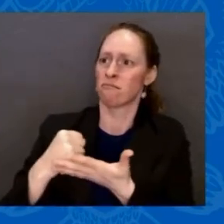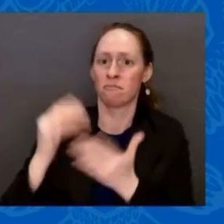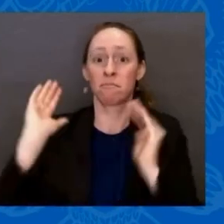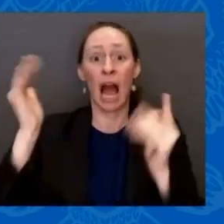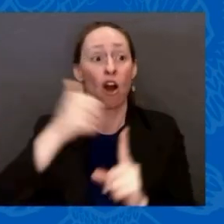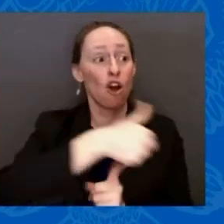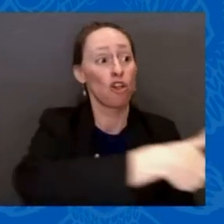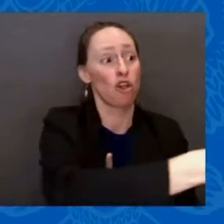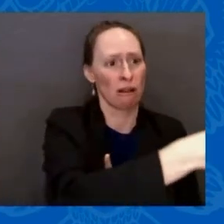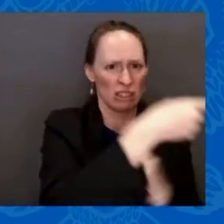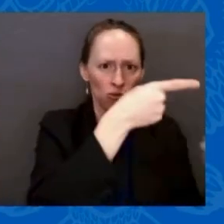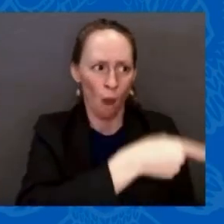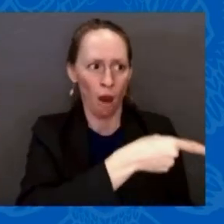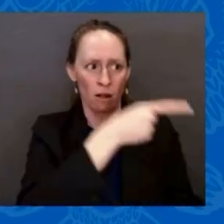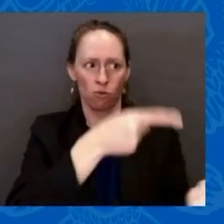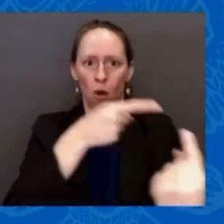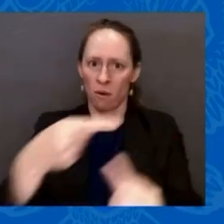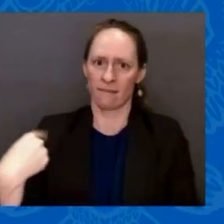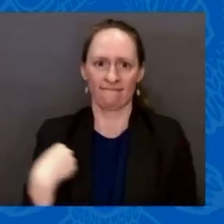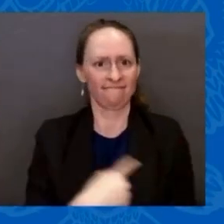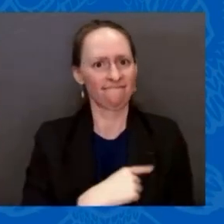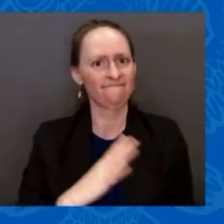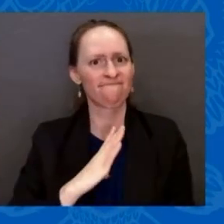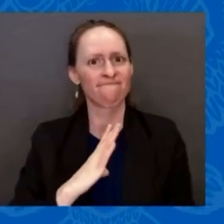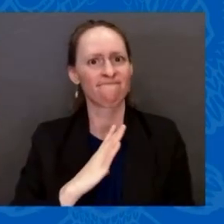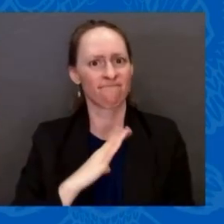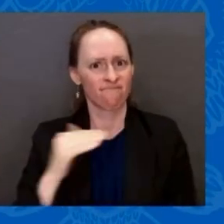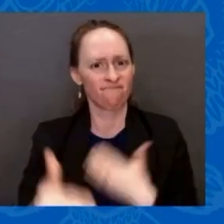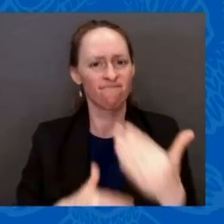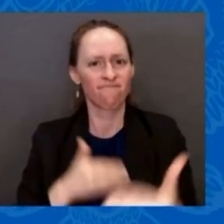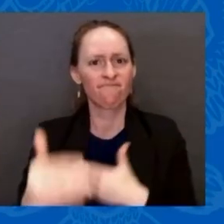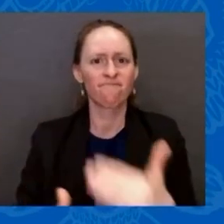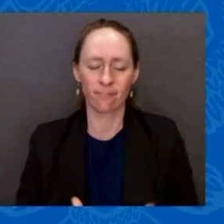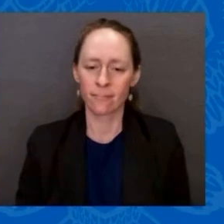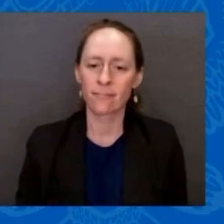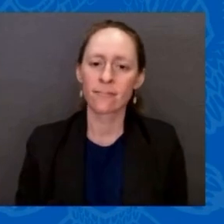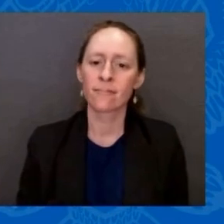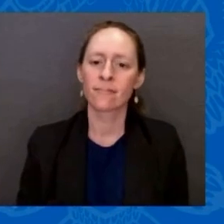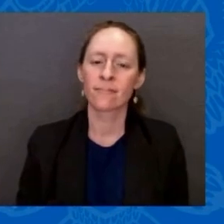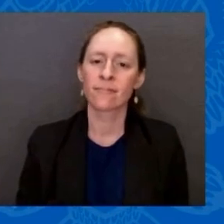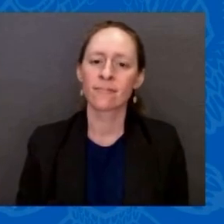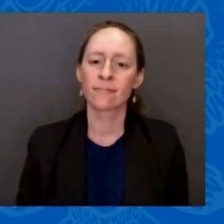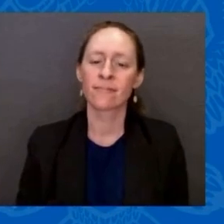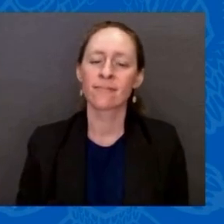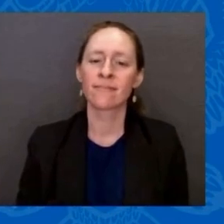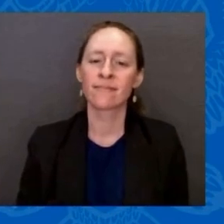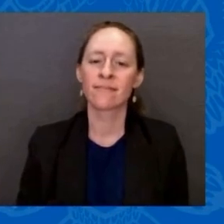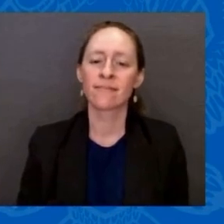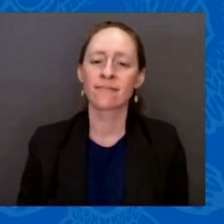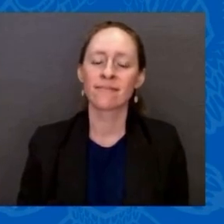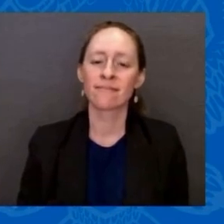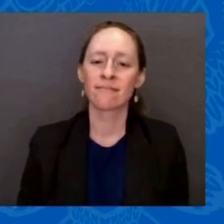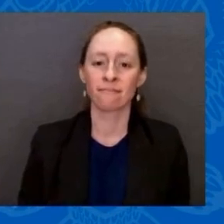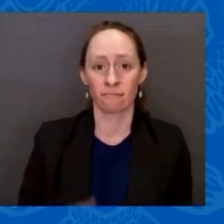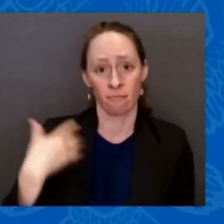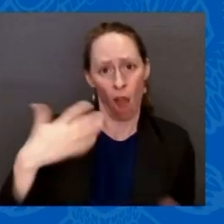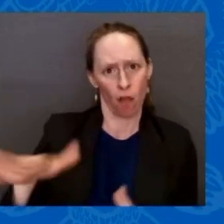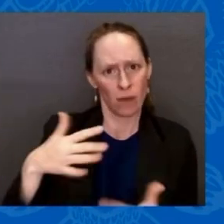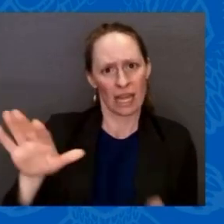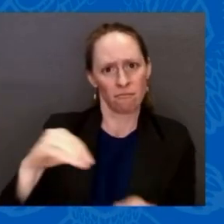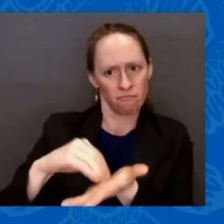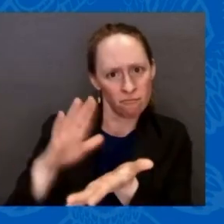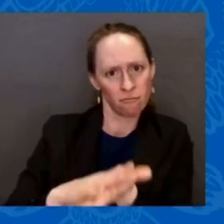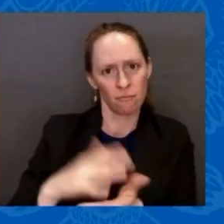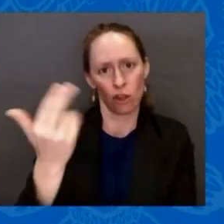As Dick said, with his help, we created 13.4 million new jobs, more jobs in 2 years than